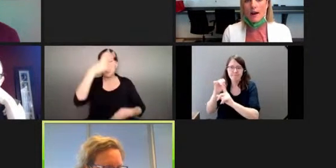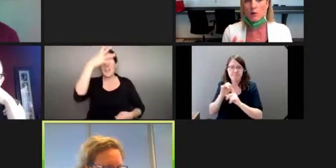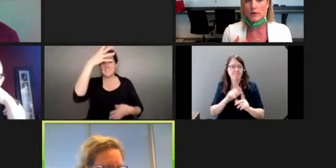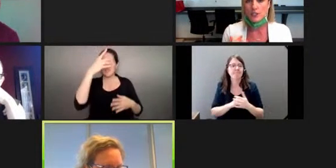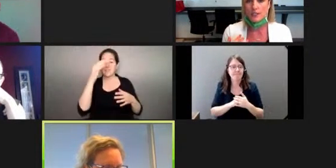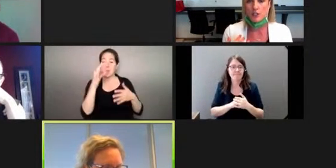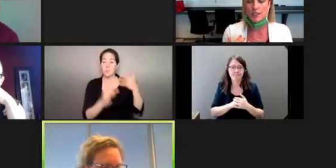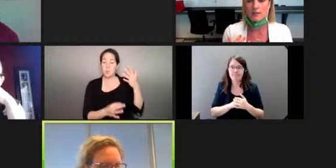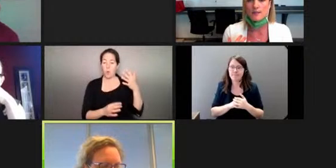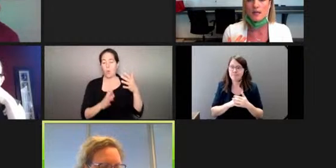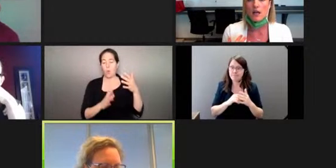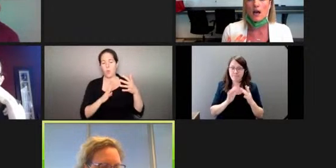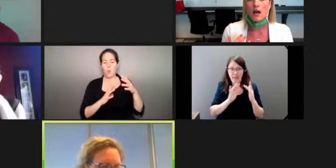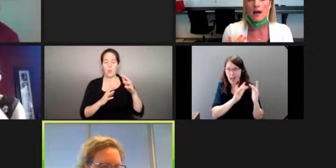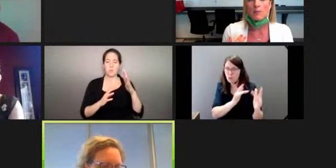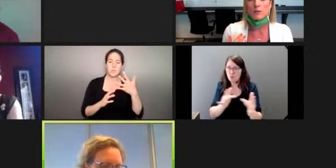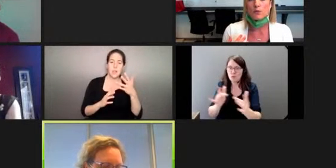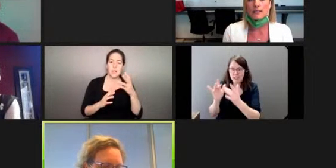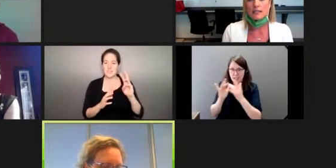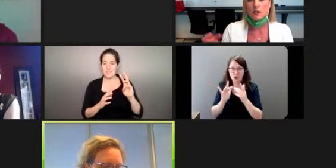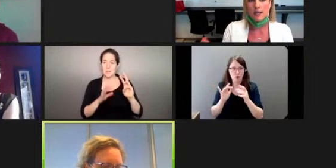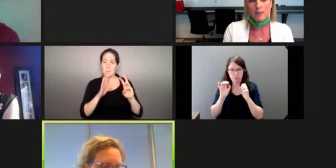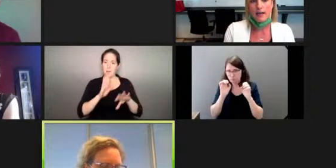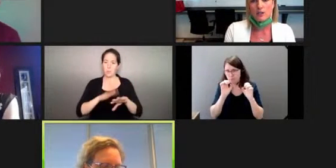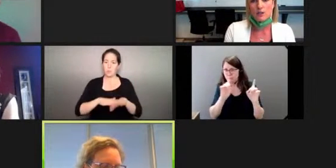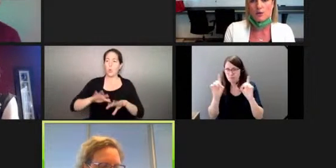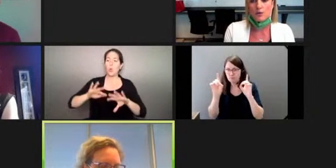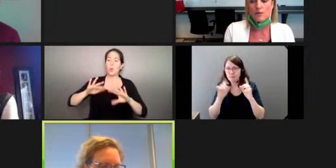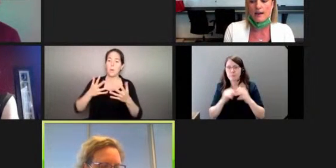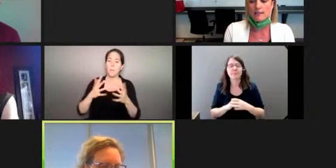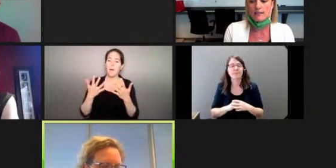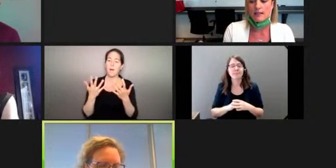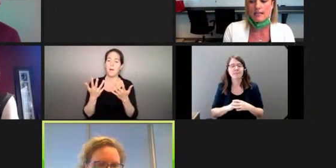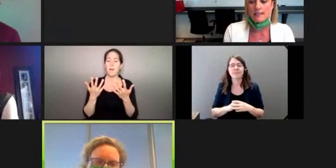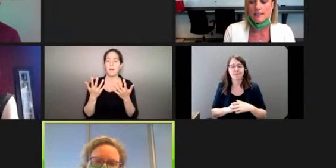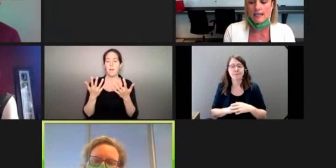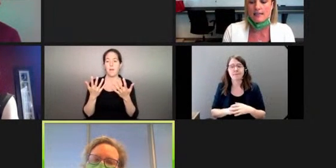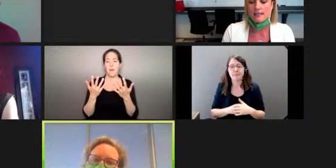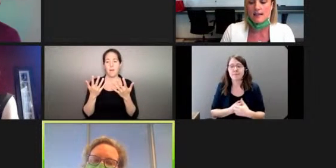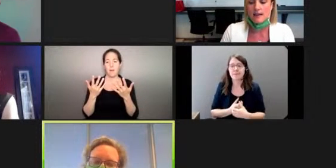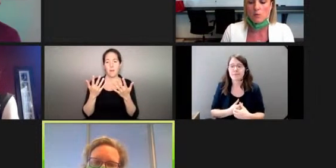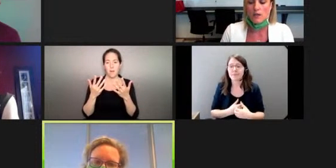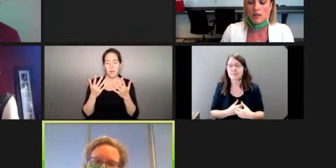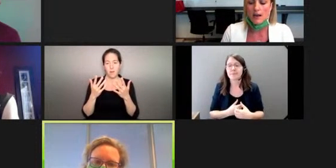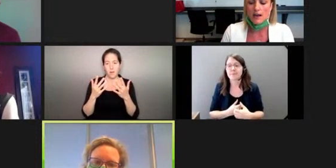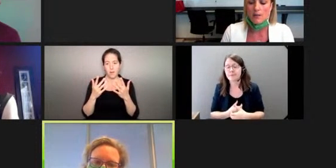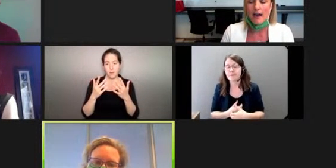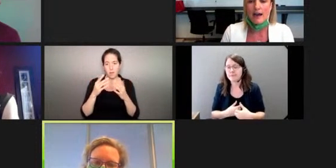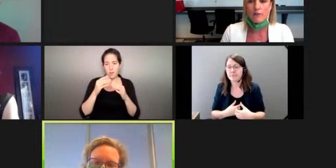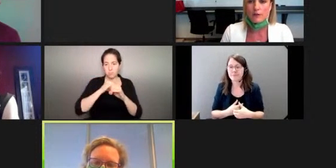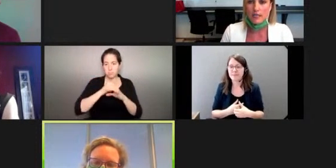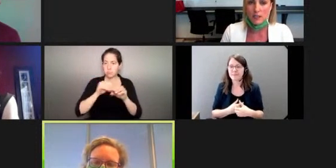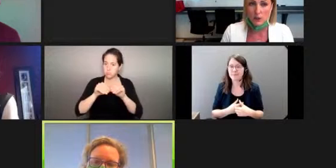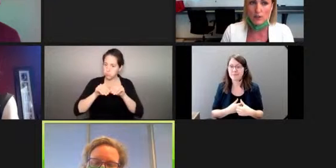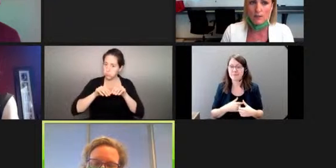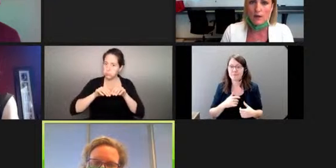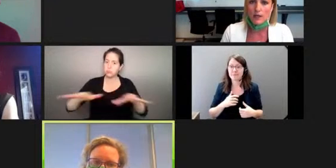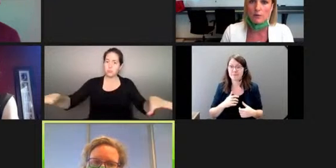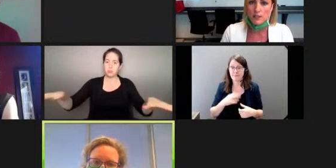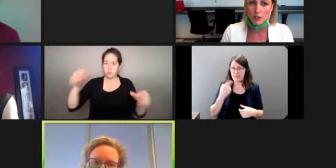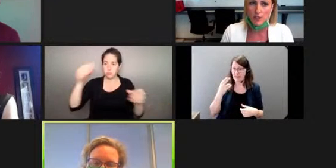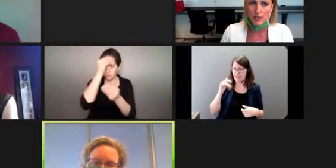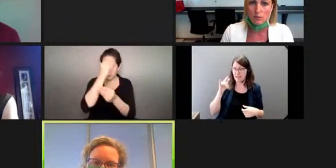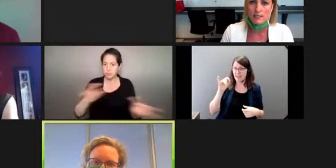our outreach initiatives. So really looking back to that insight that we have from the Hill and Knowlton